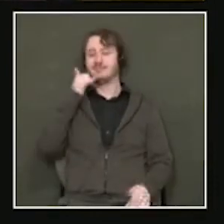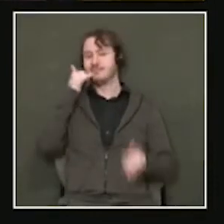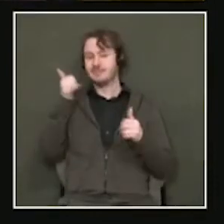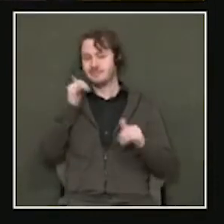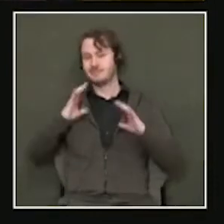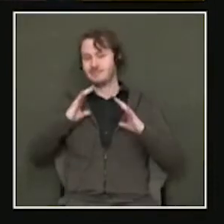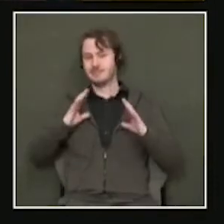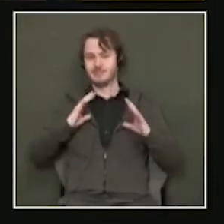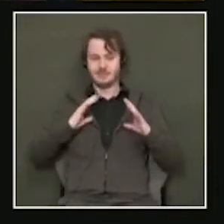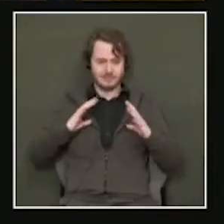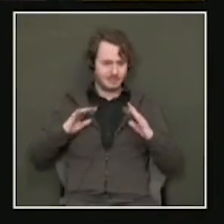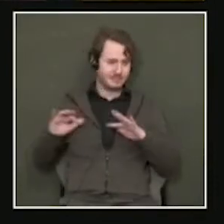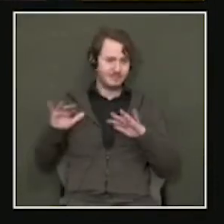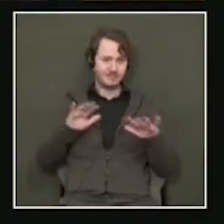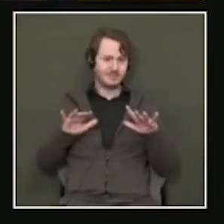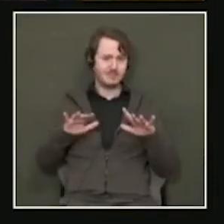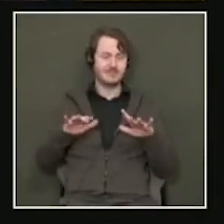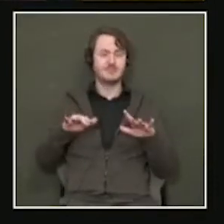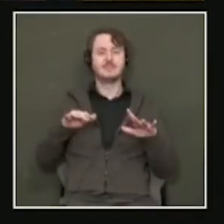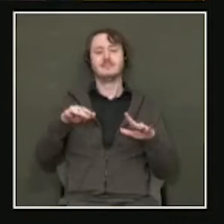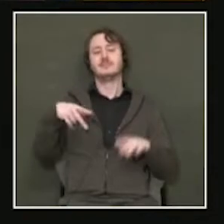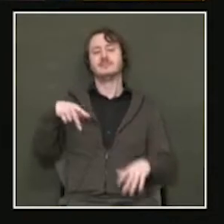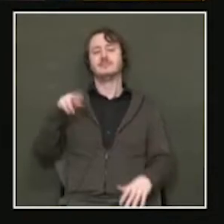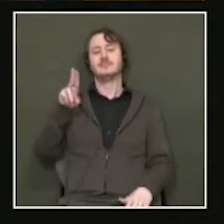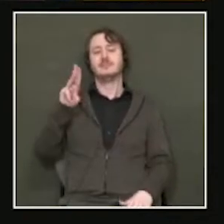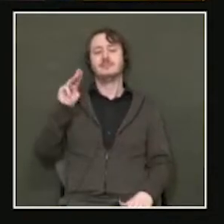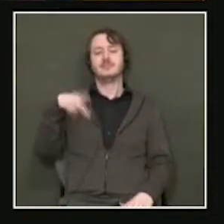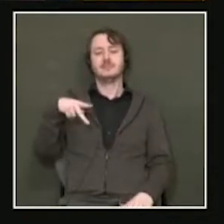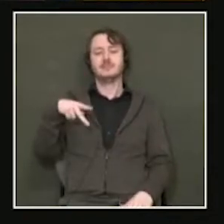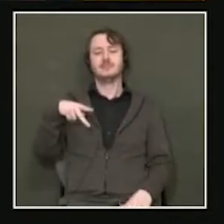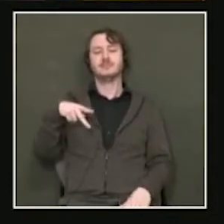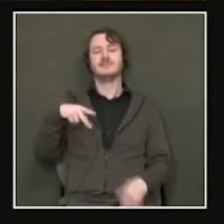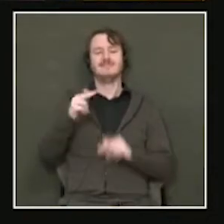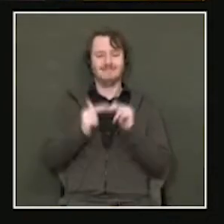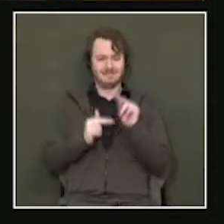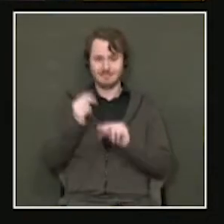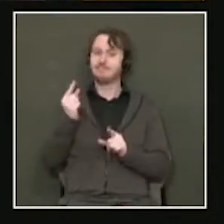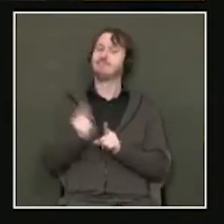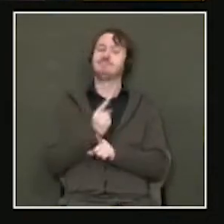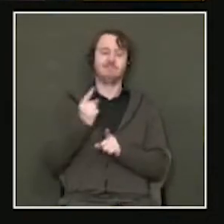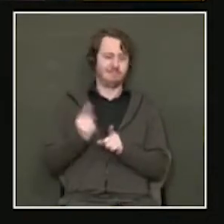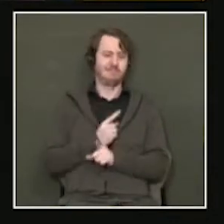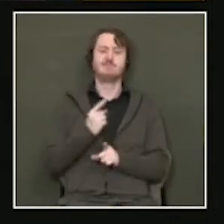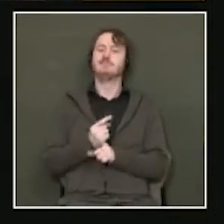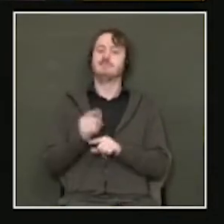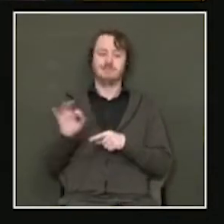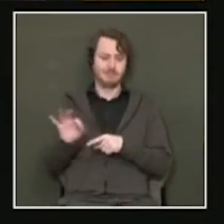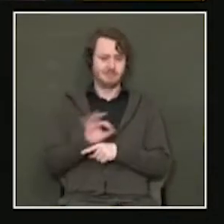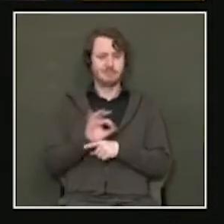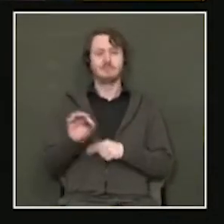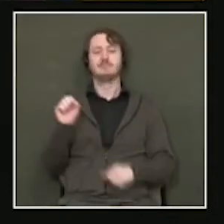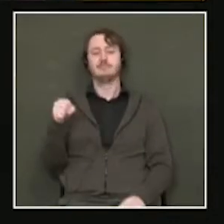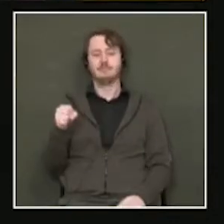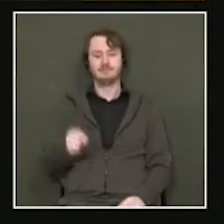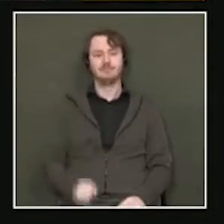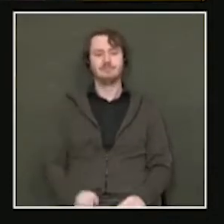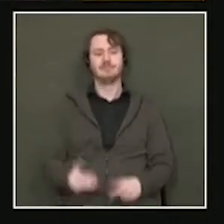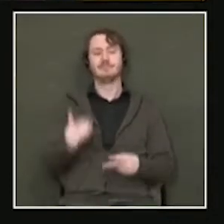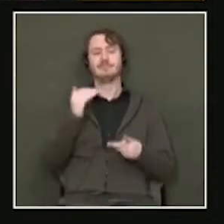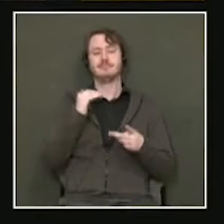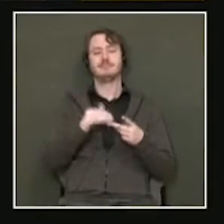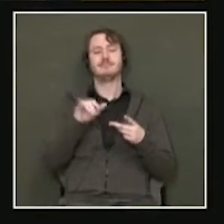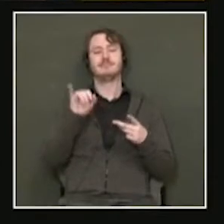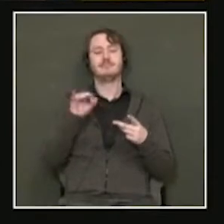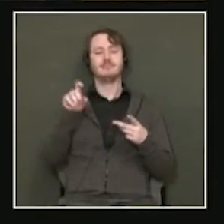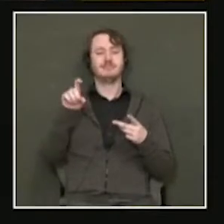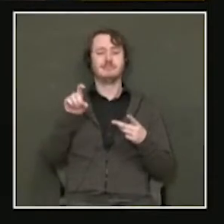fine. All of our pump stations are pumping water as they should. If we need to move